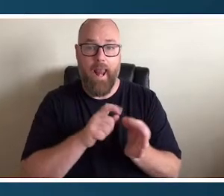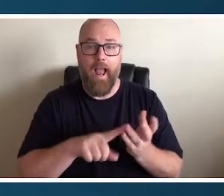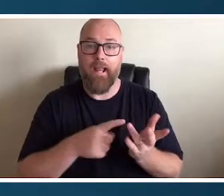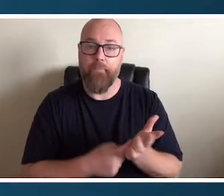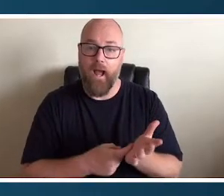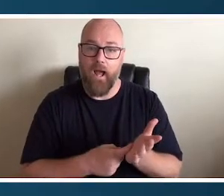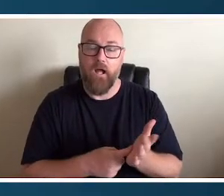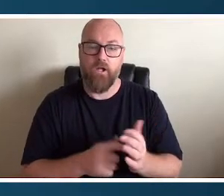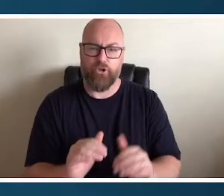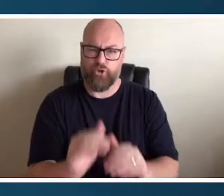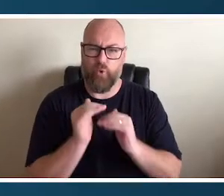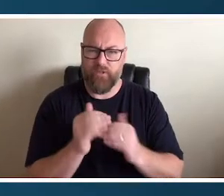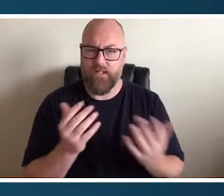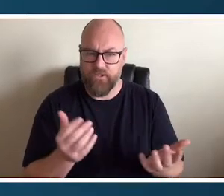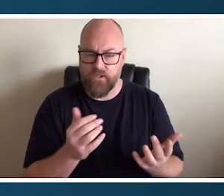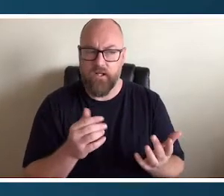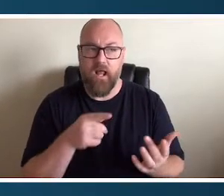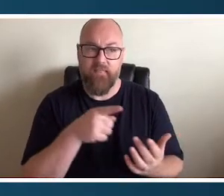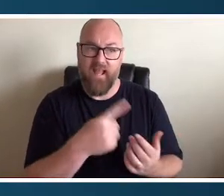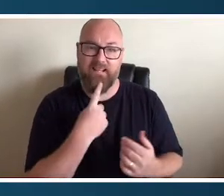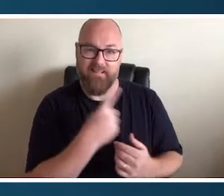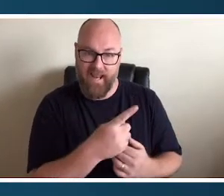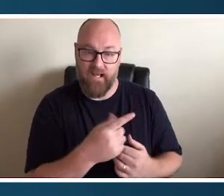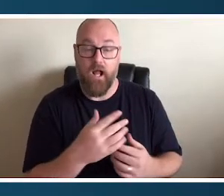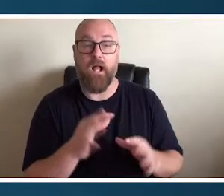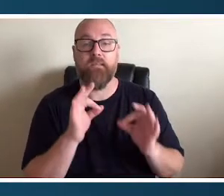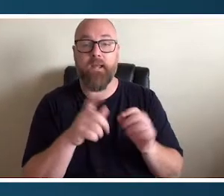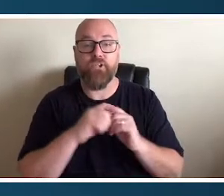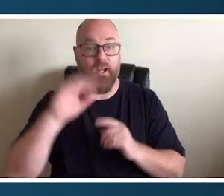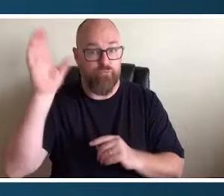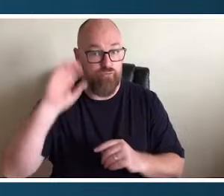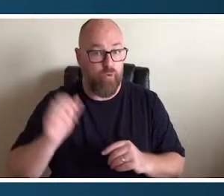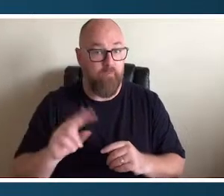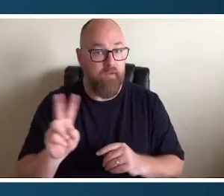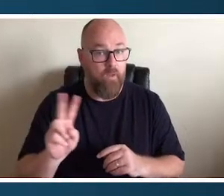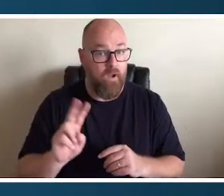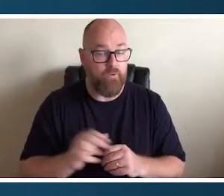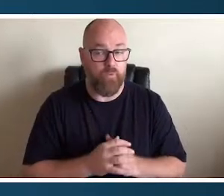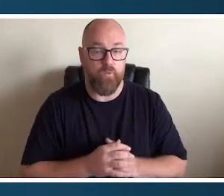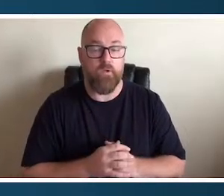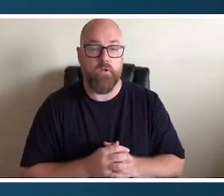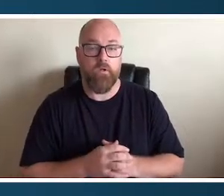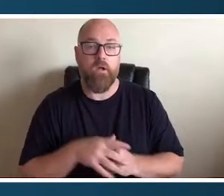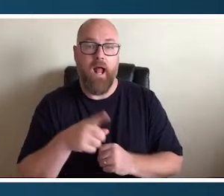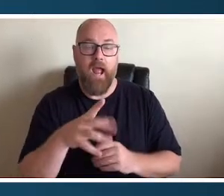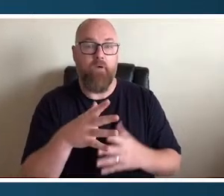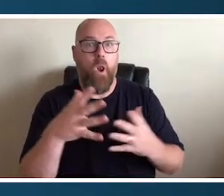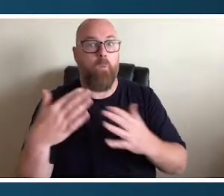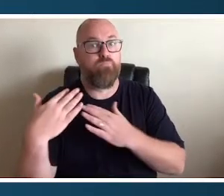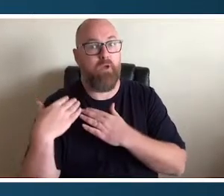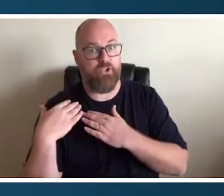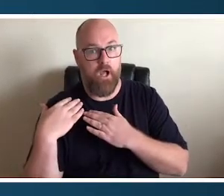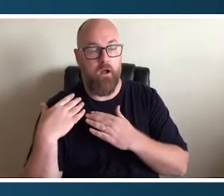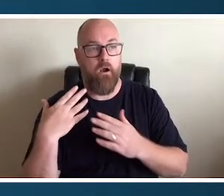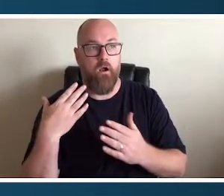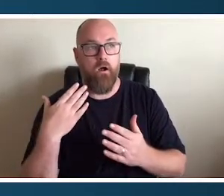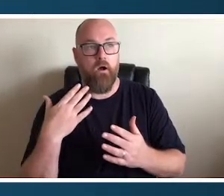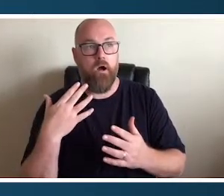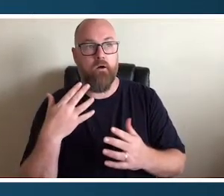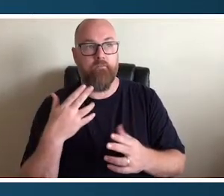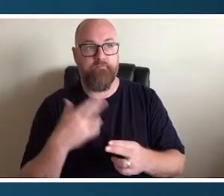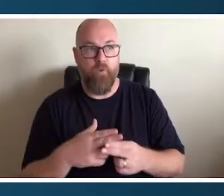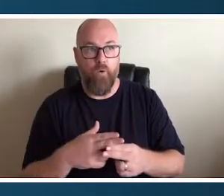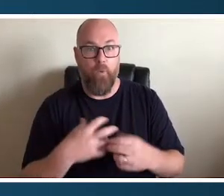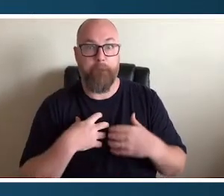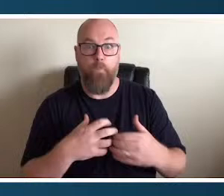reported in some communities, especially in rural Vanuatu. There is pressure on, in terms of increased workload